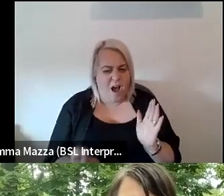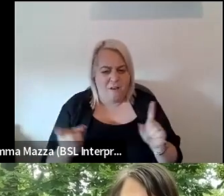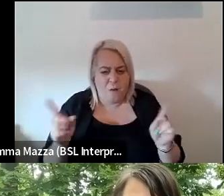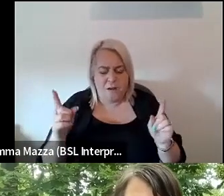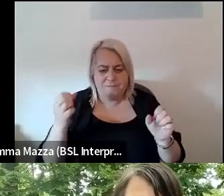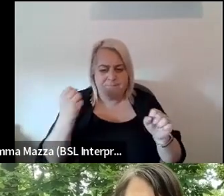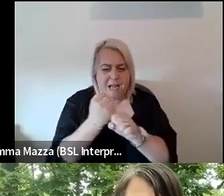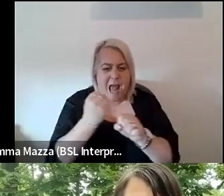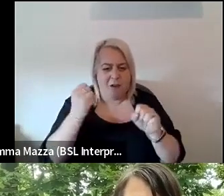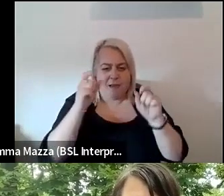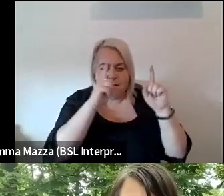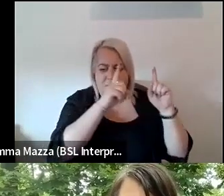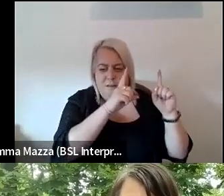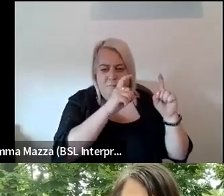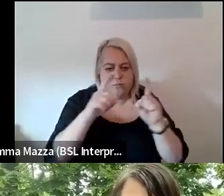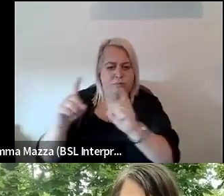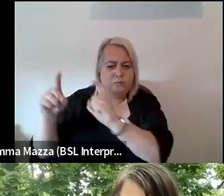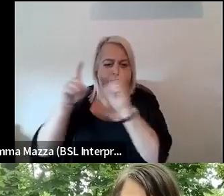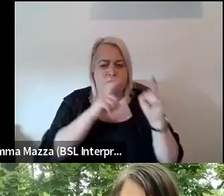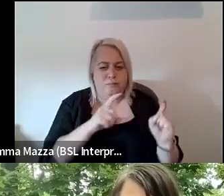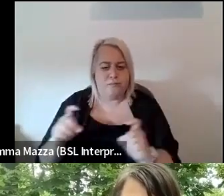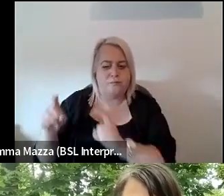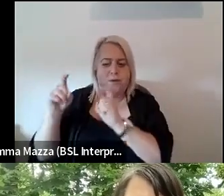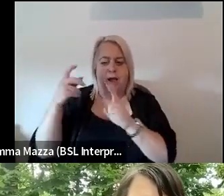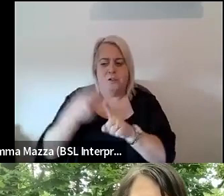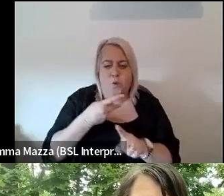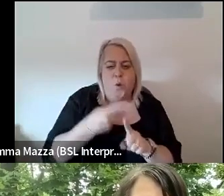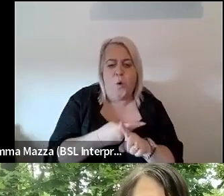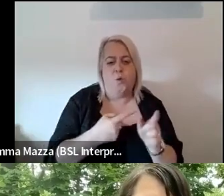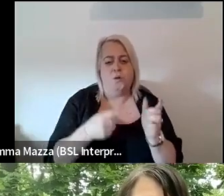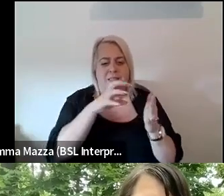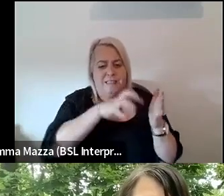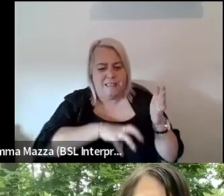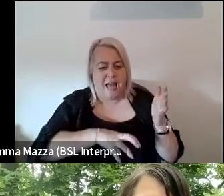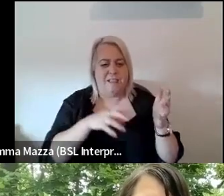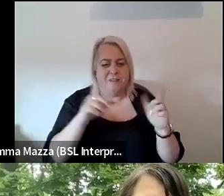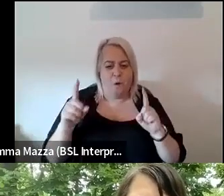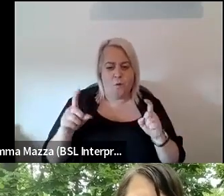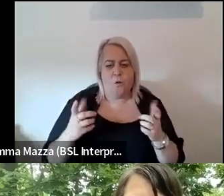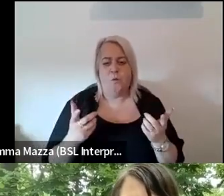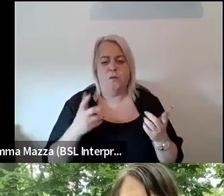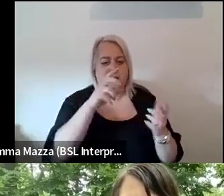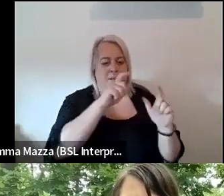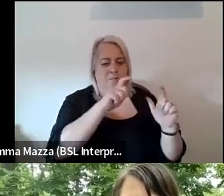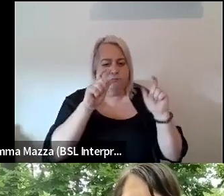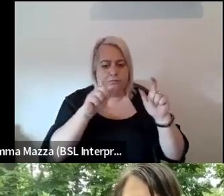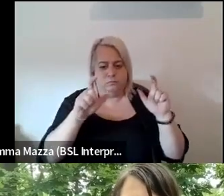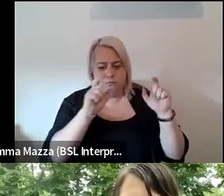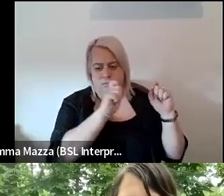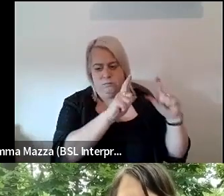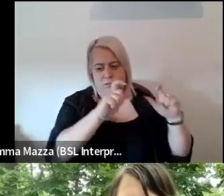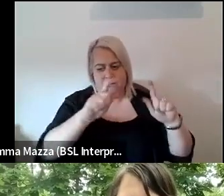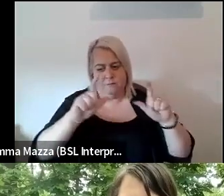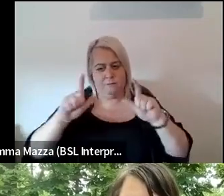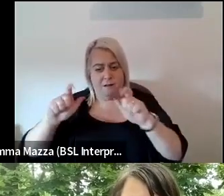a million tools and text photos. And that is like my absolute